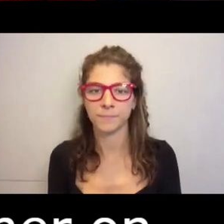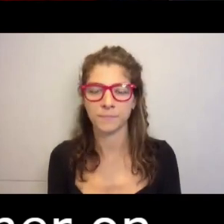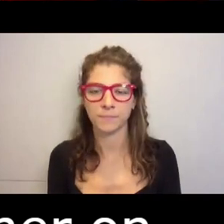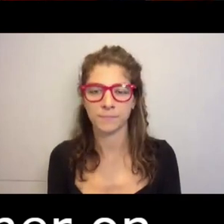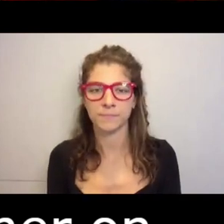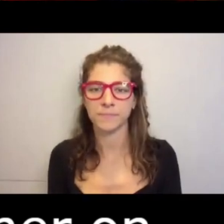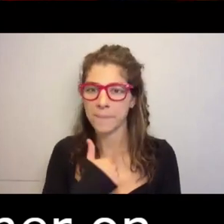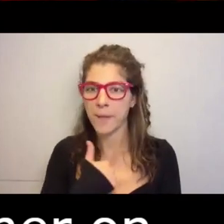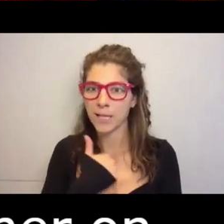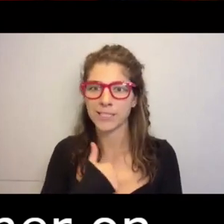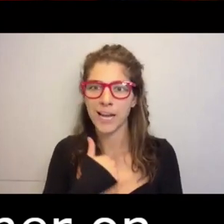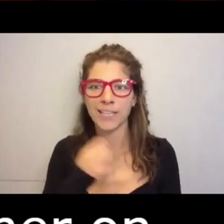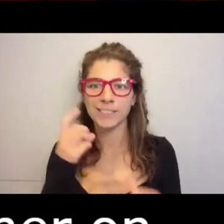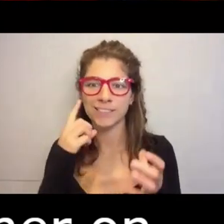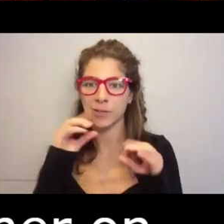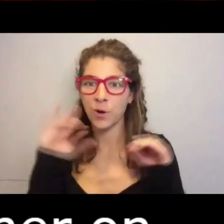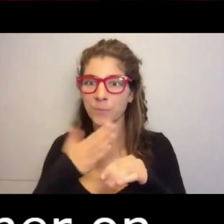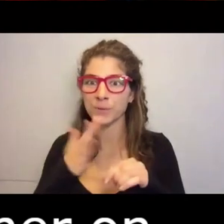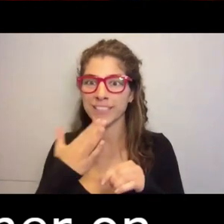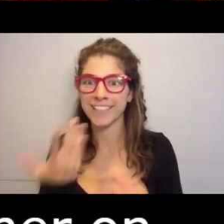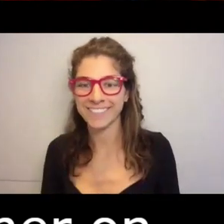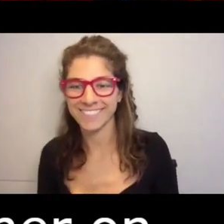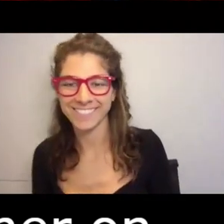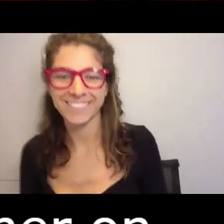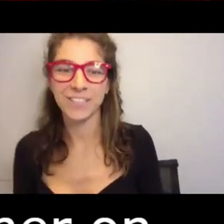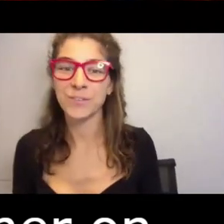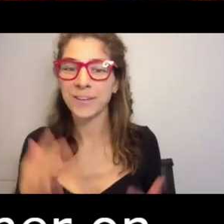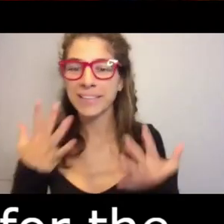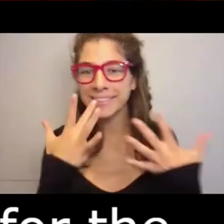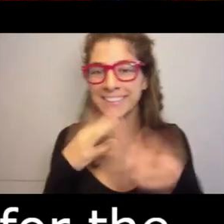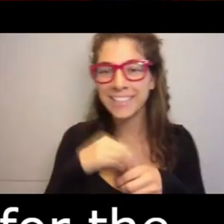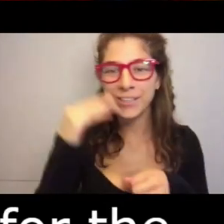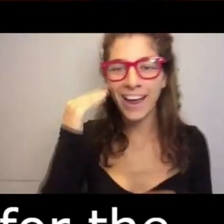I apologize for the lack of music. You can sing in your head.